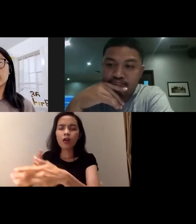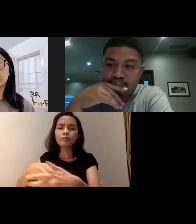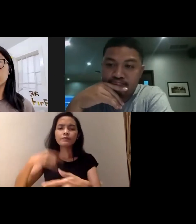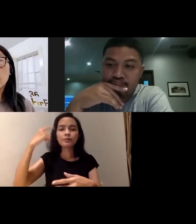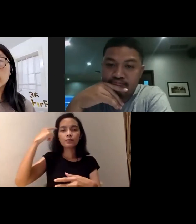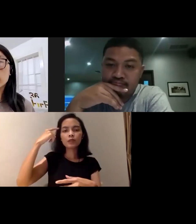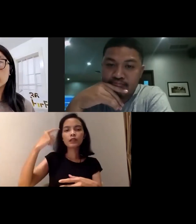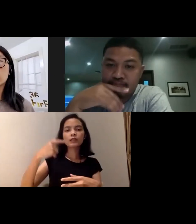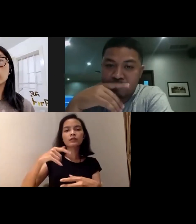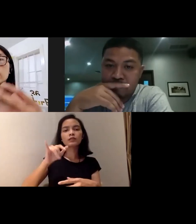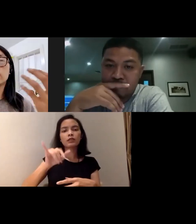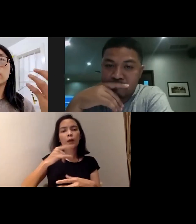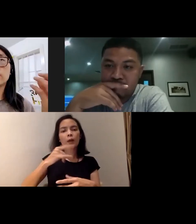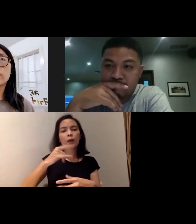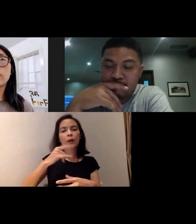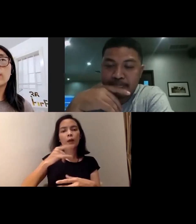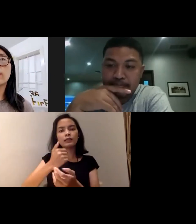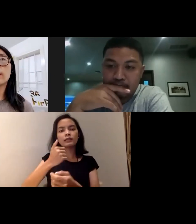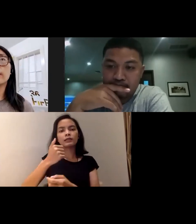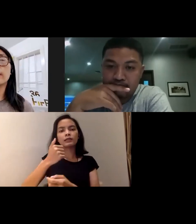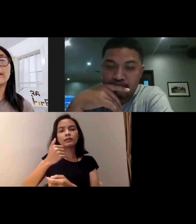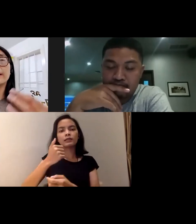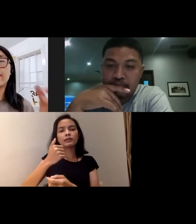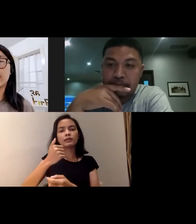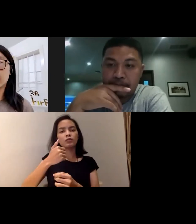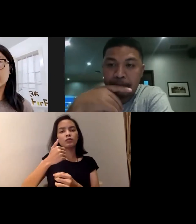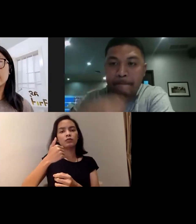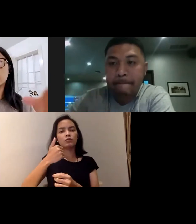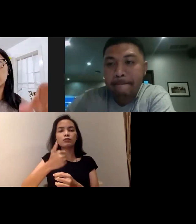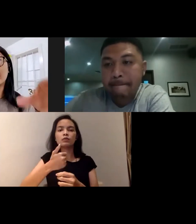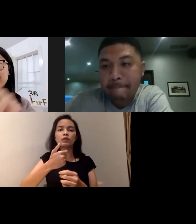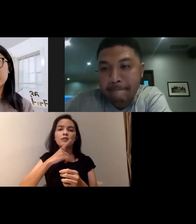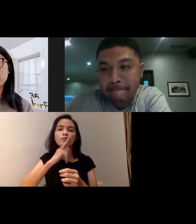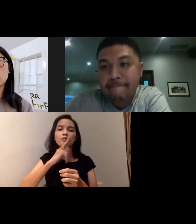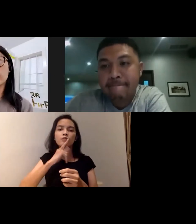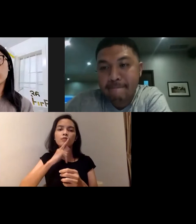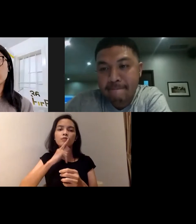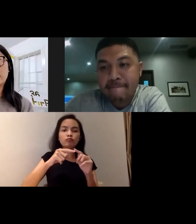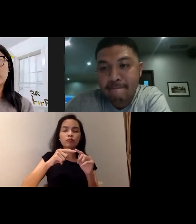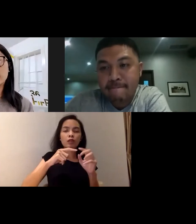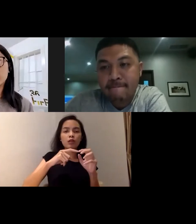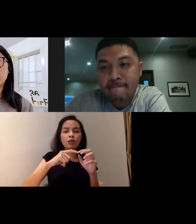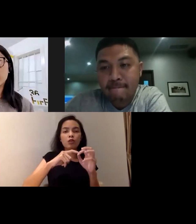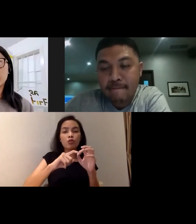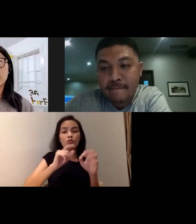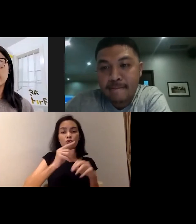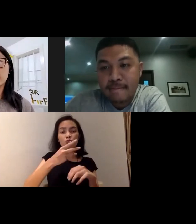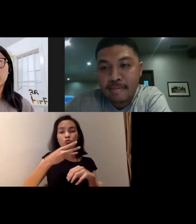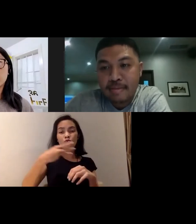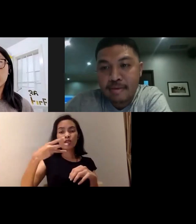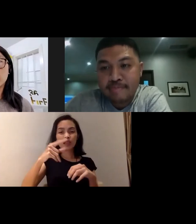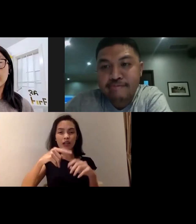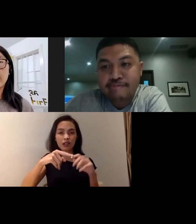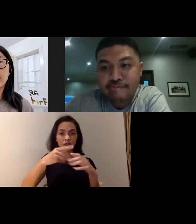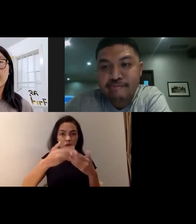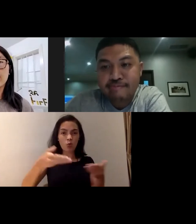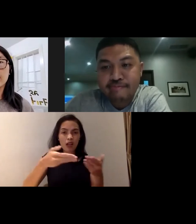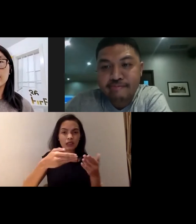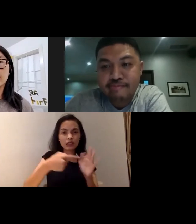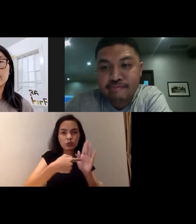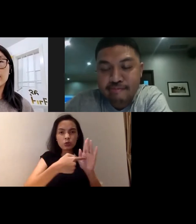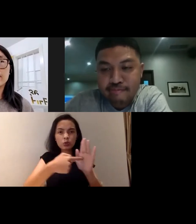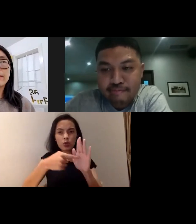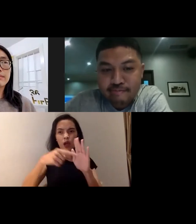is also very important to show the diversity within the queer community, that we